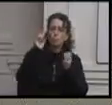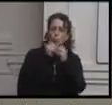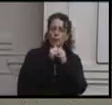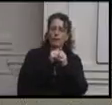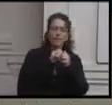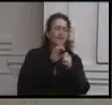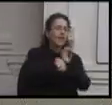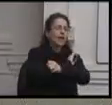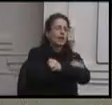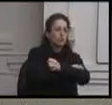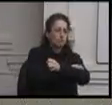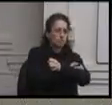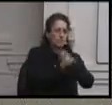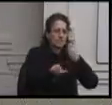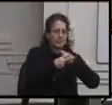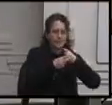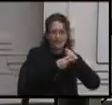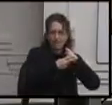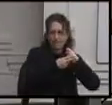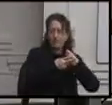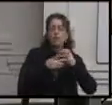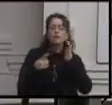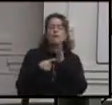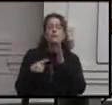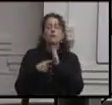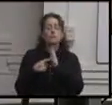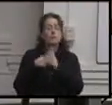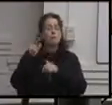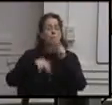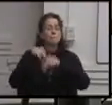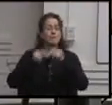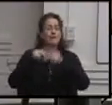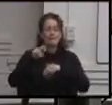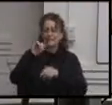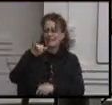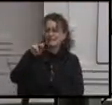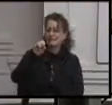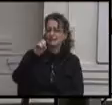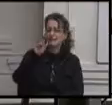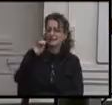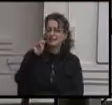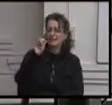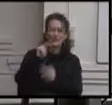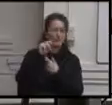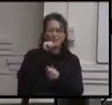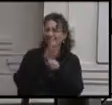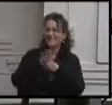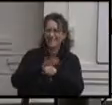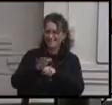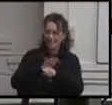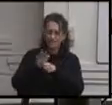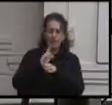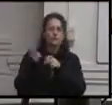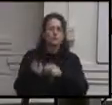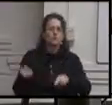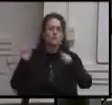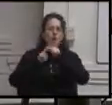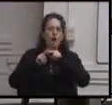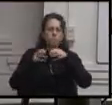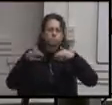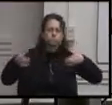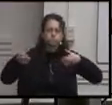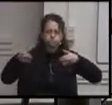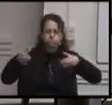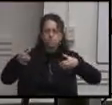additional weatherization, additional insulation on a building. That's the one example I gave. That increases the cost